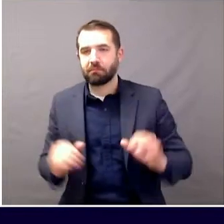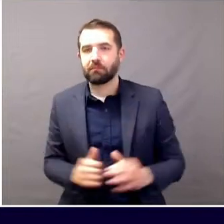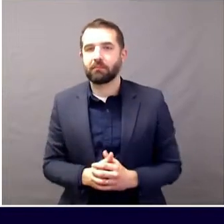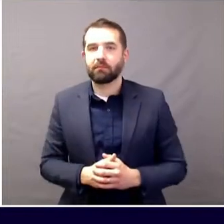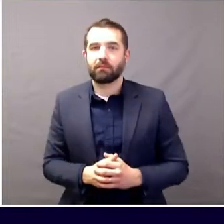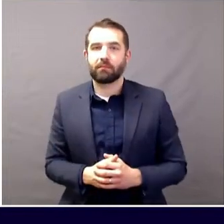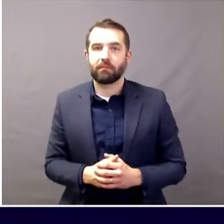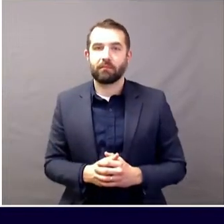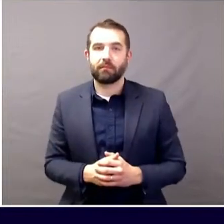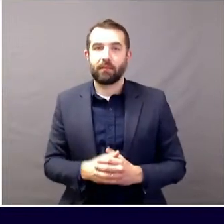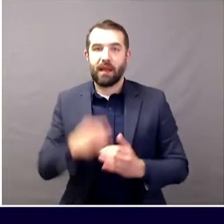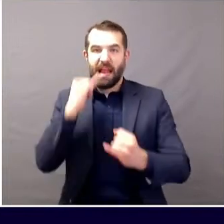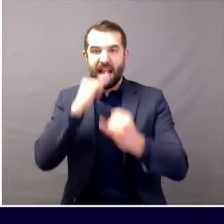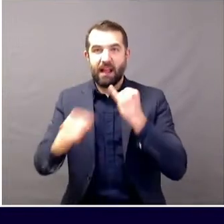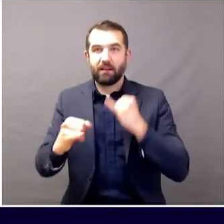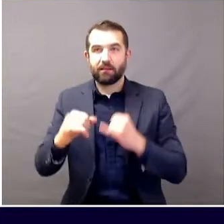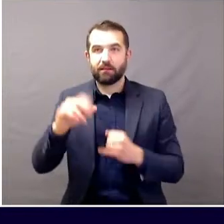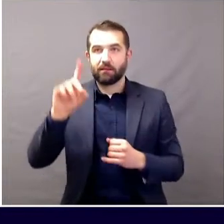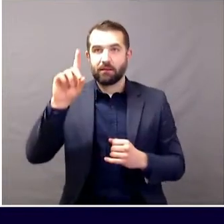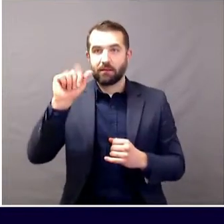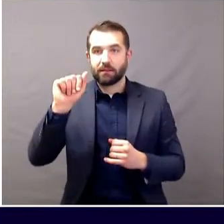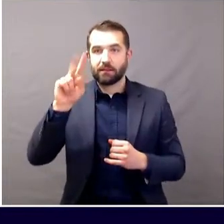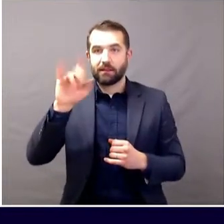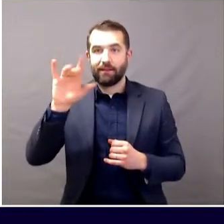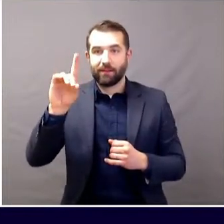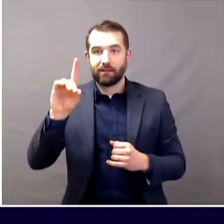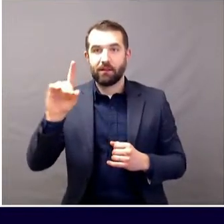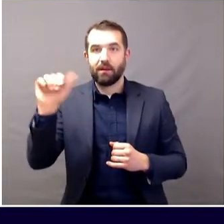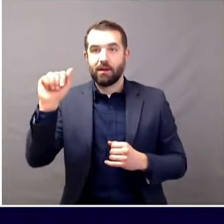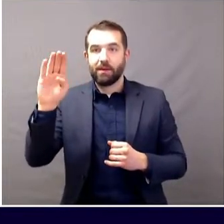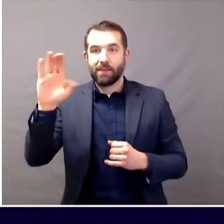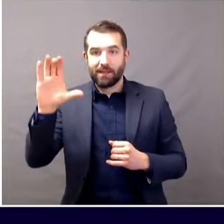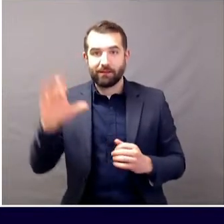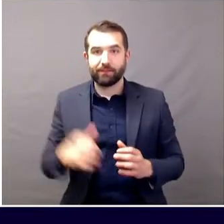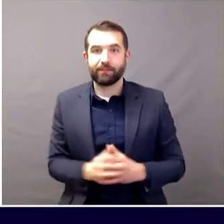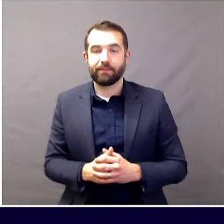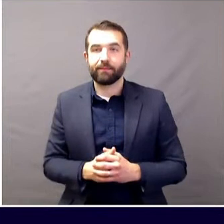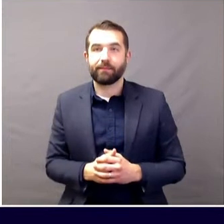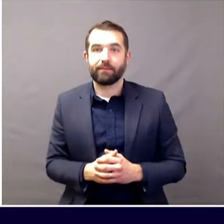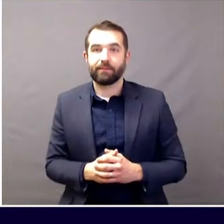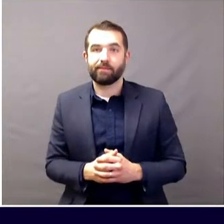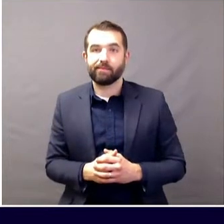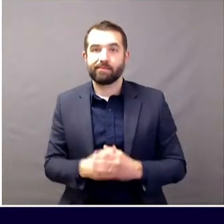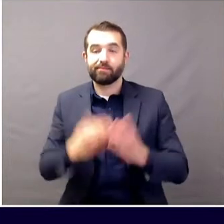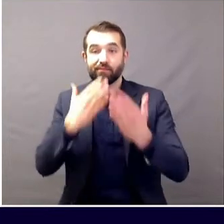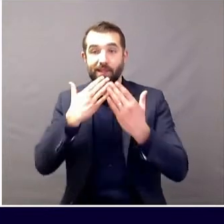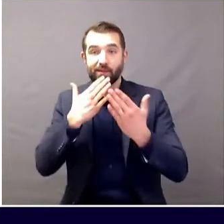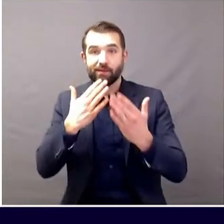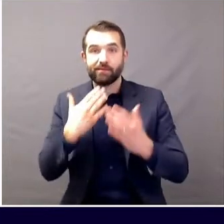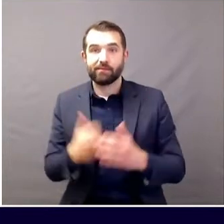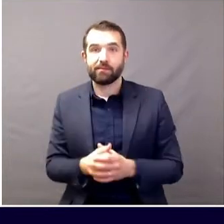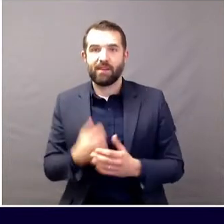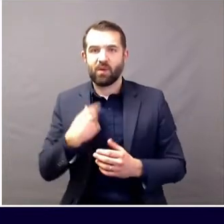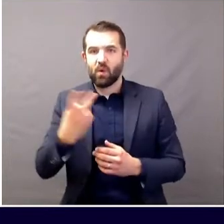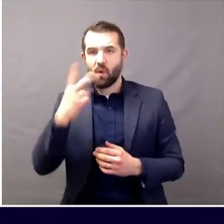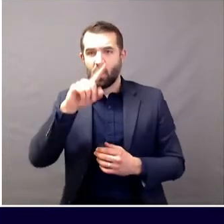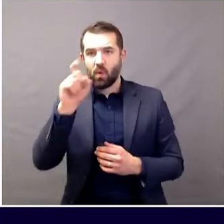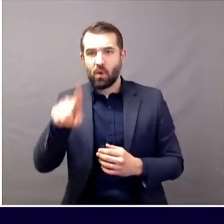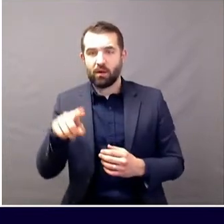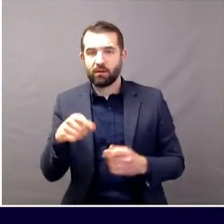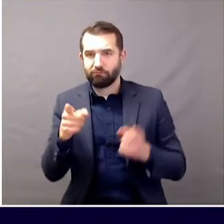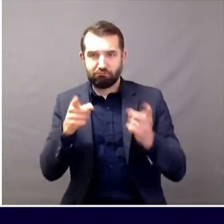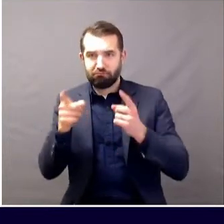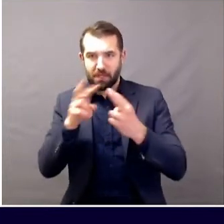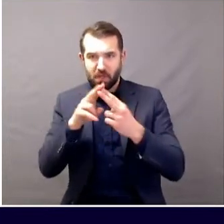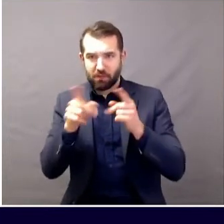ABC. Yes, thank you. I have 2 questions. First one is for Dr. Shaw and the next one for Dr. Pollard. This may be a very